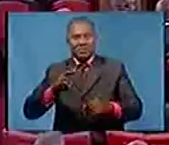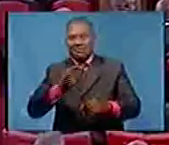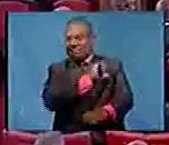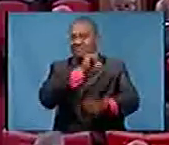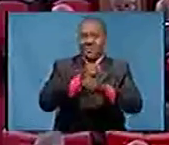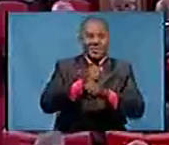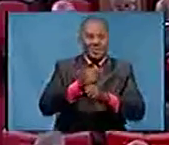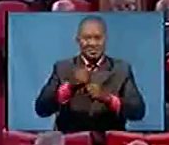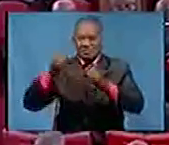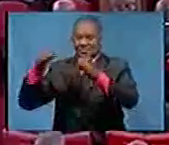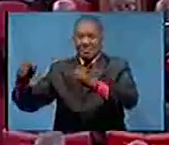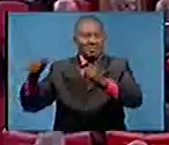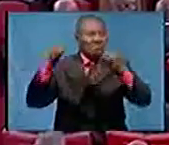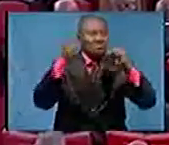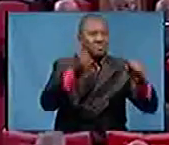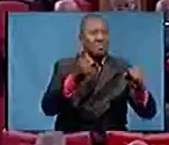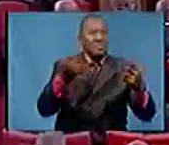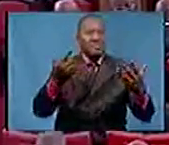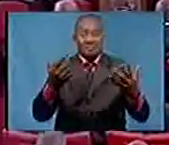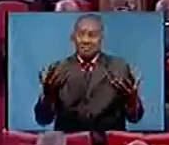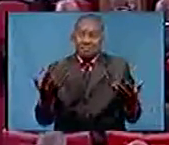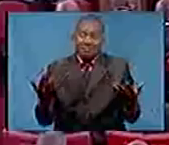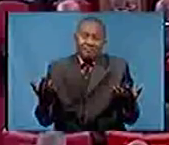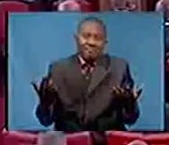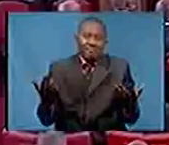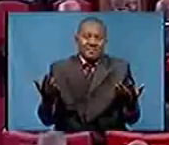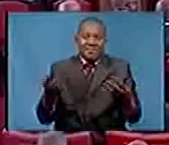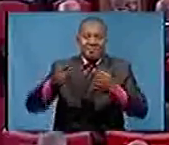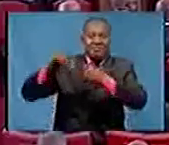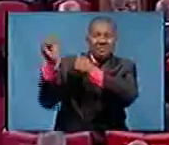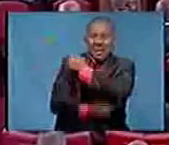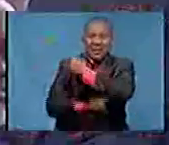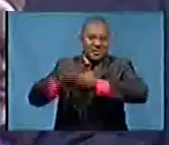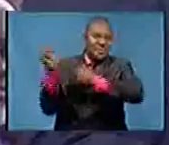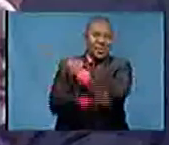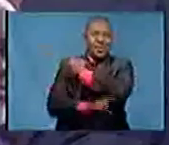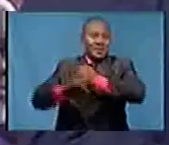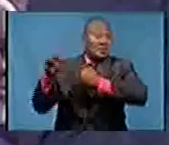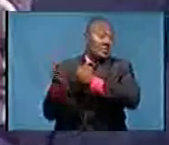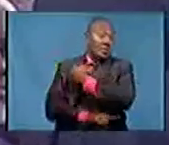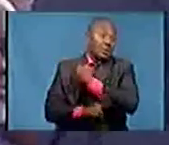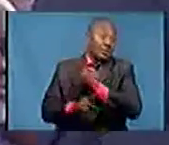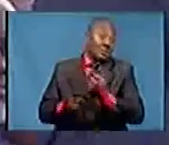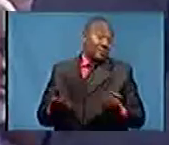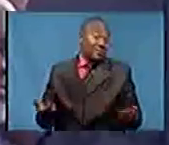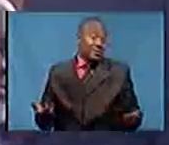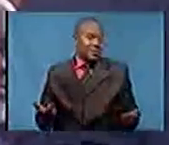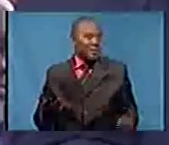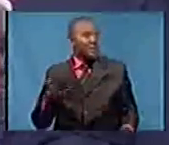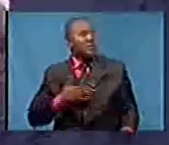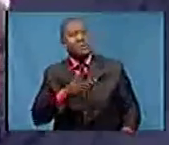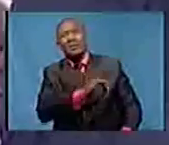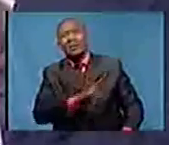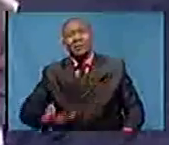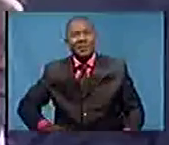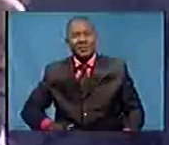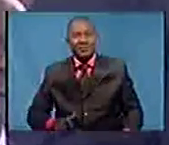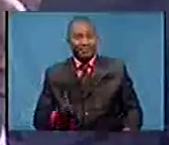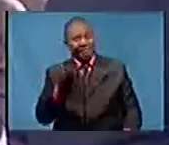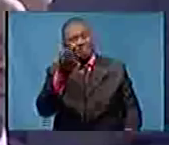But there's no need taking up judicial arms. My Lord, it has always been done with a